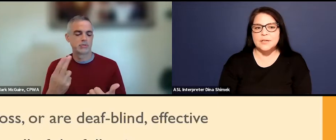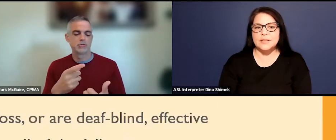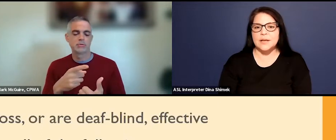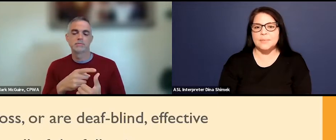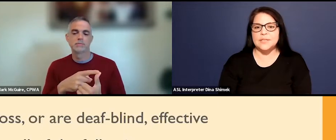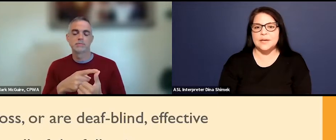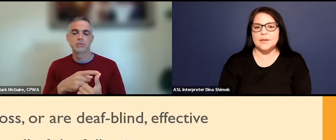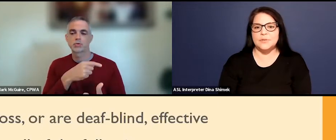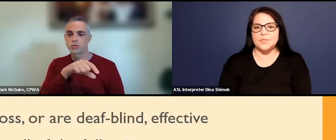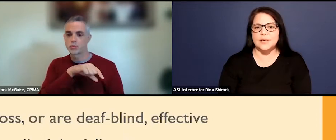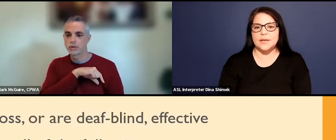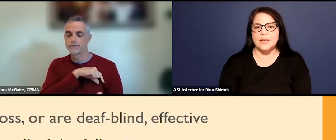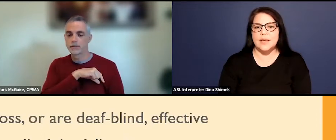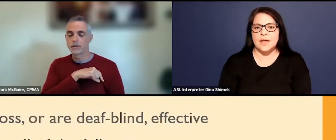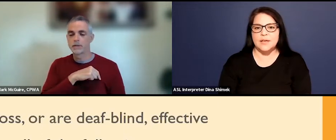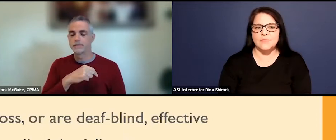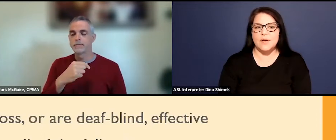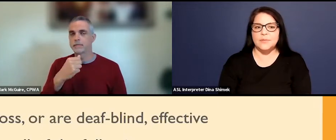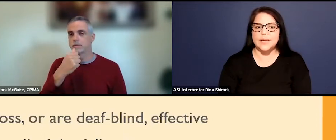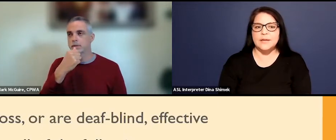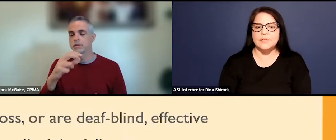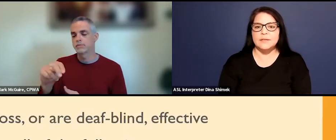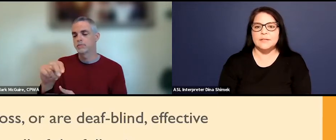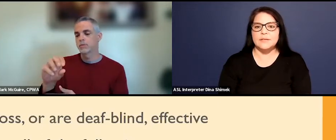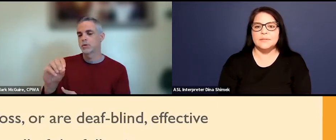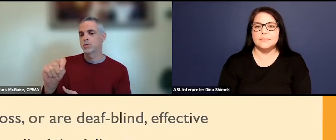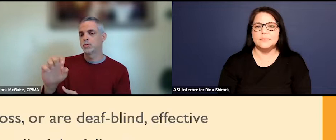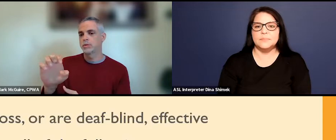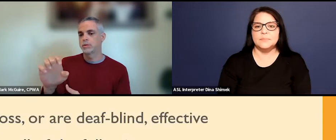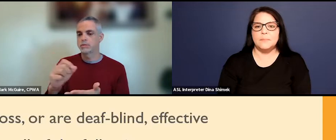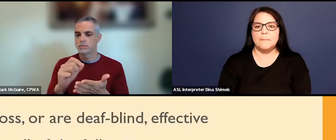communication that could be done using any of the following.